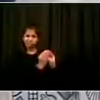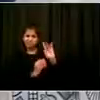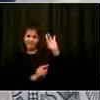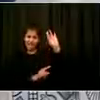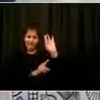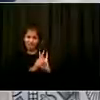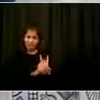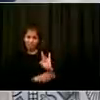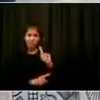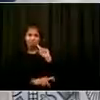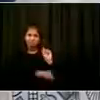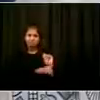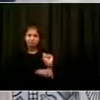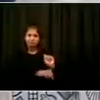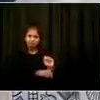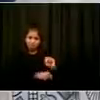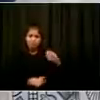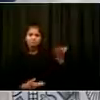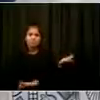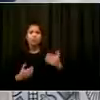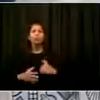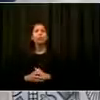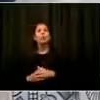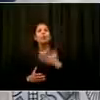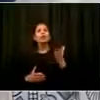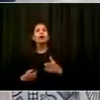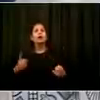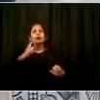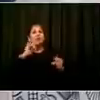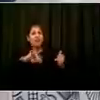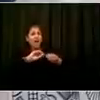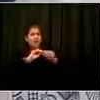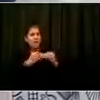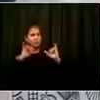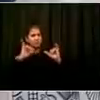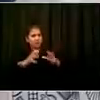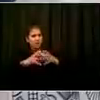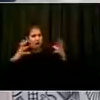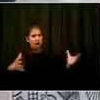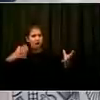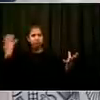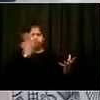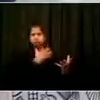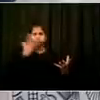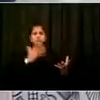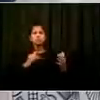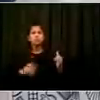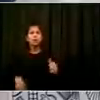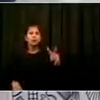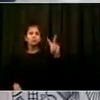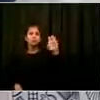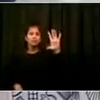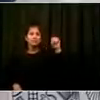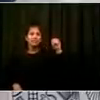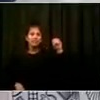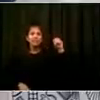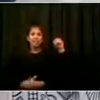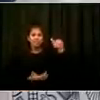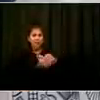crisis has been so staggering for all of us. And now a second wave bearing down on us in the